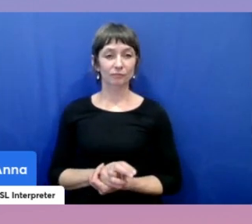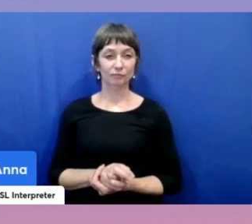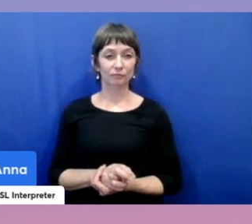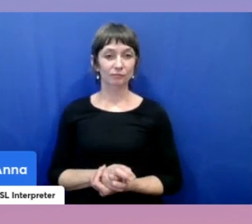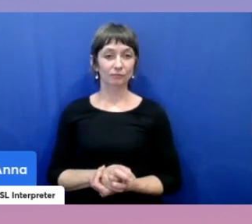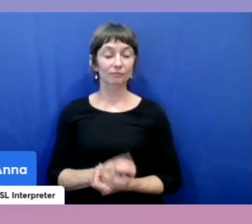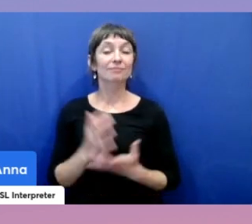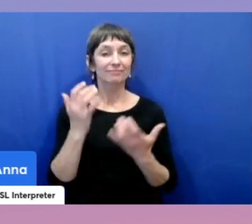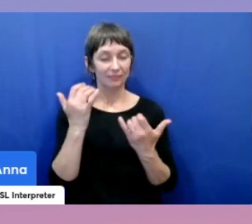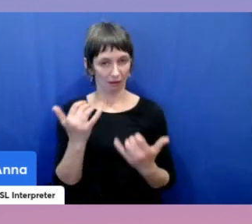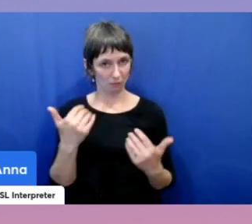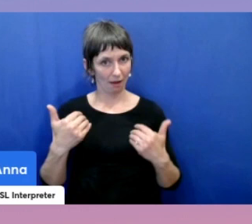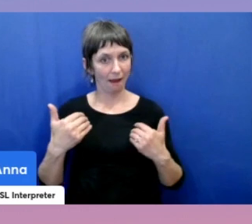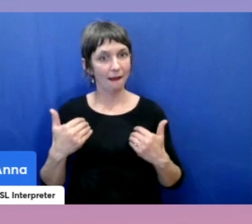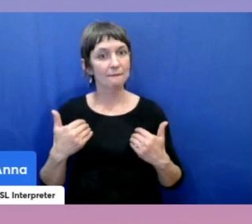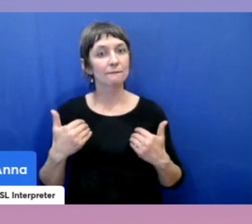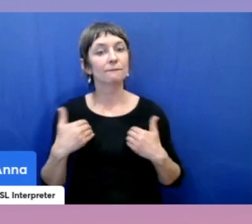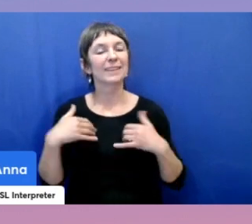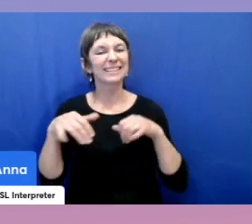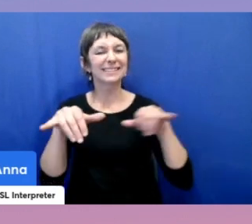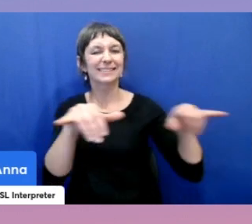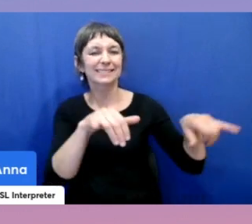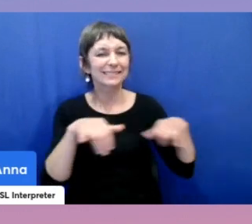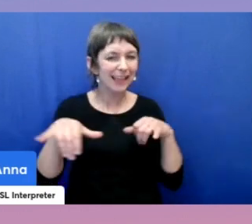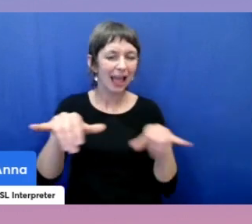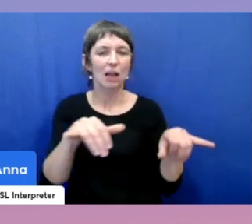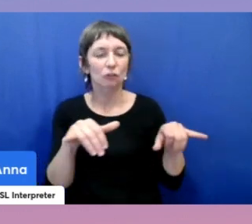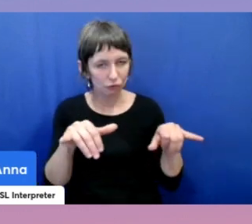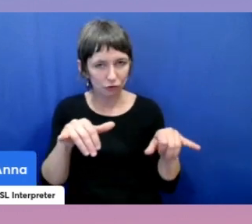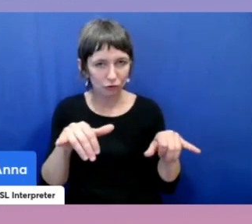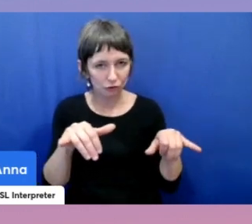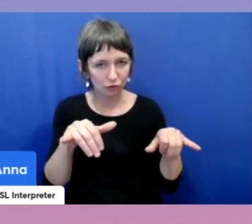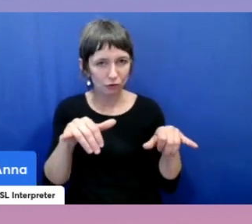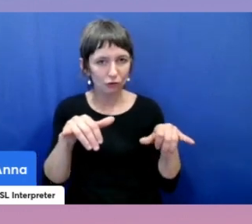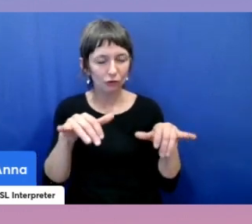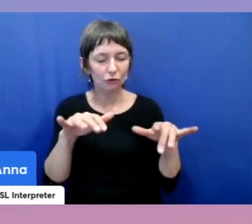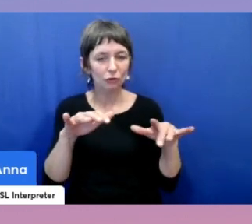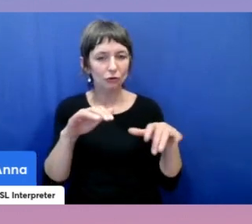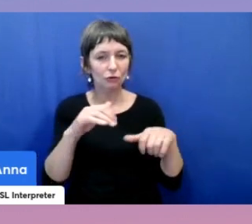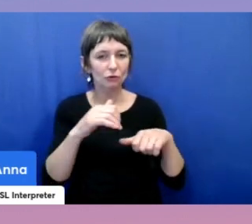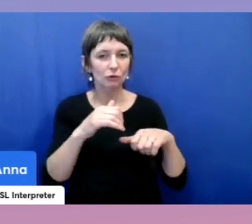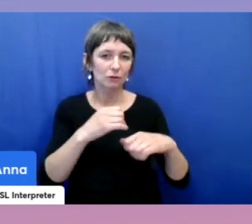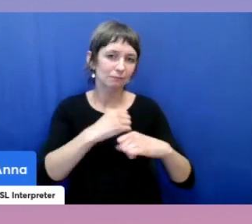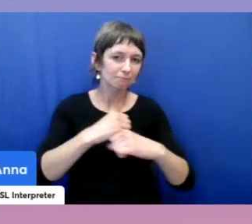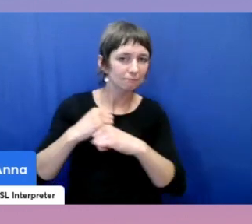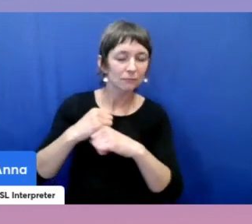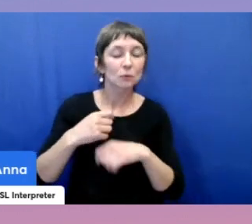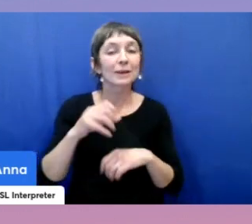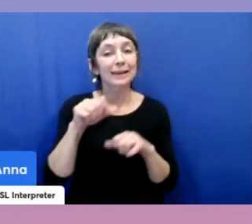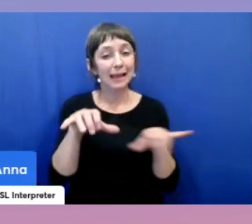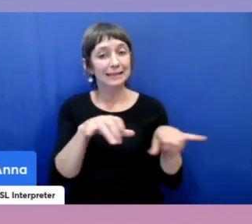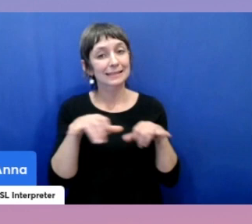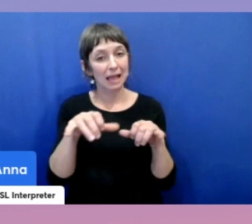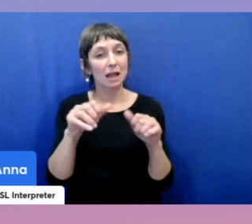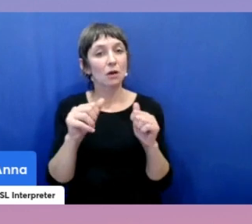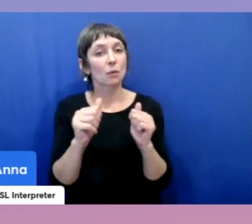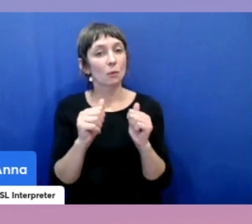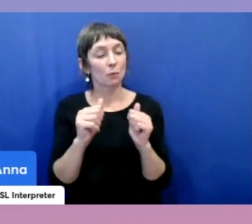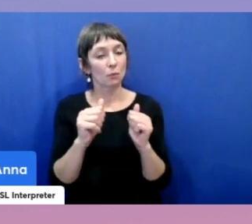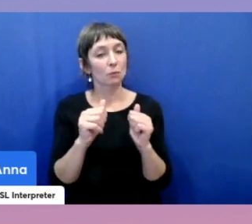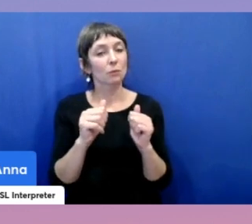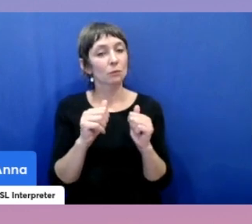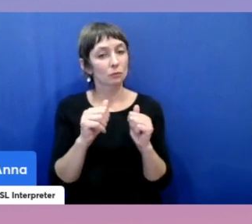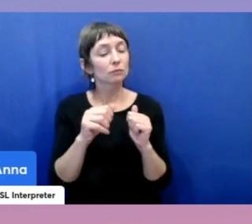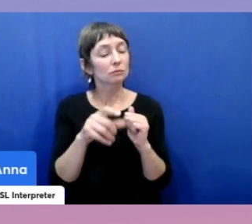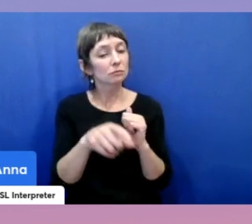Now we have the standard enforcement. The best thing with GB, we can standardize the SDLC process with GB, so everyone